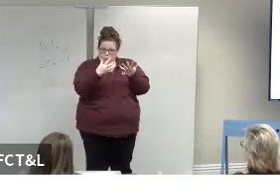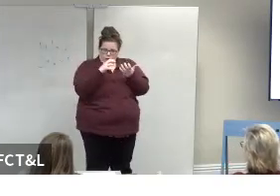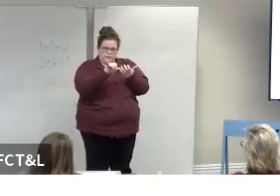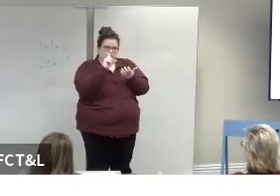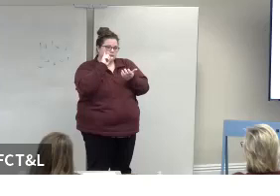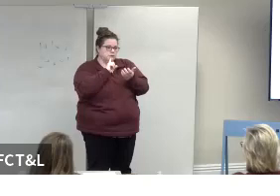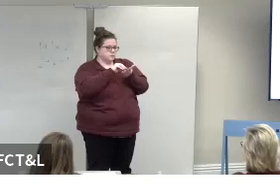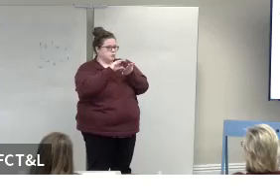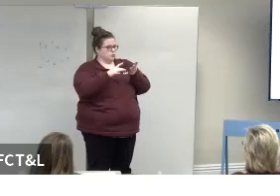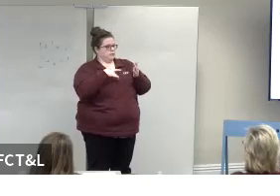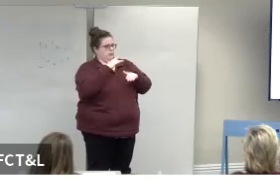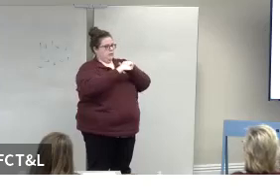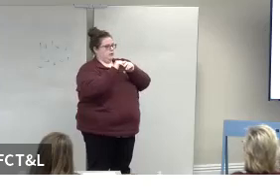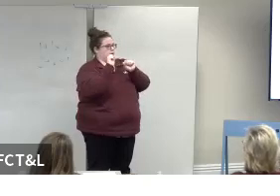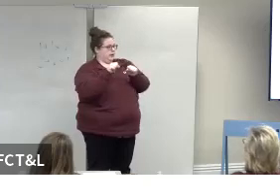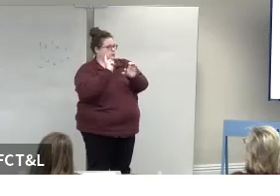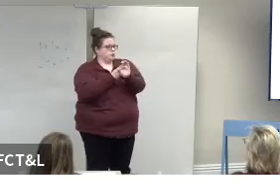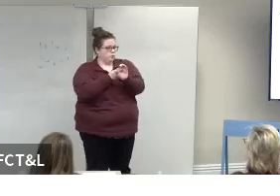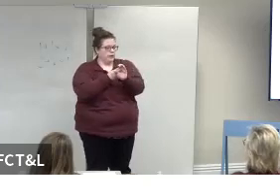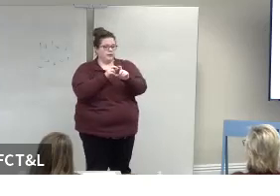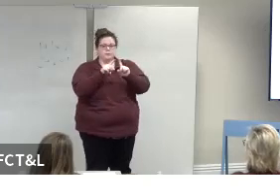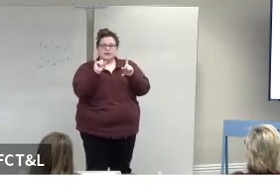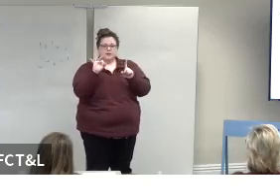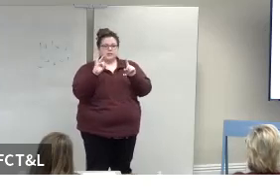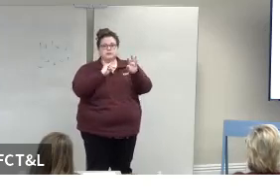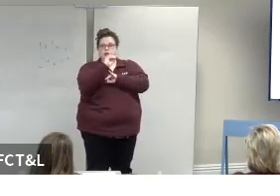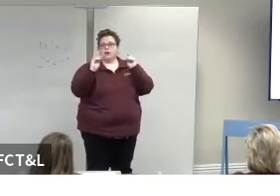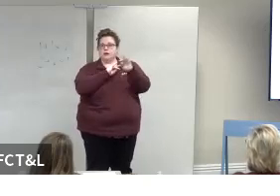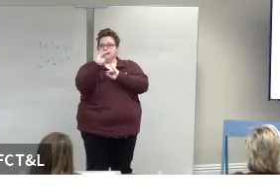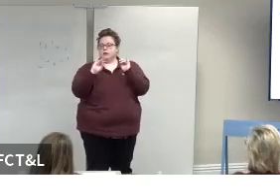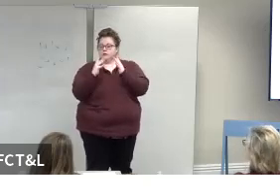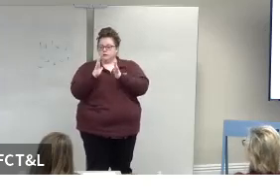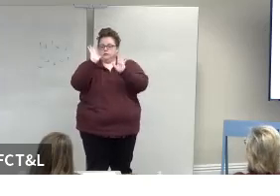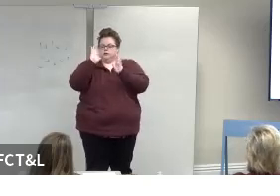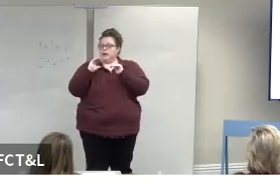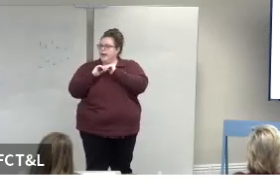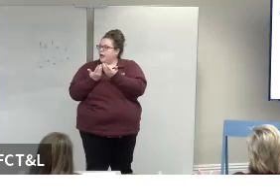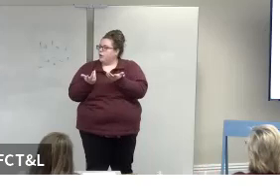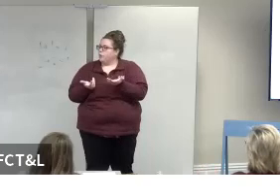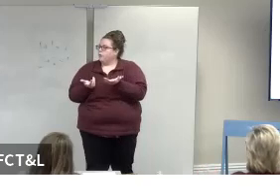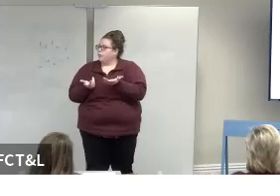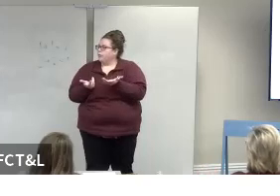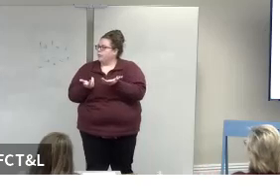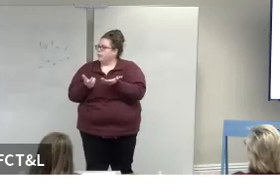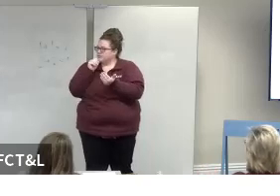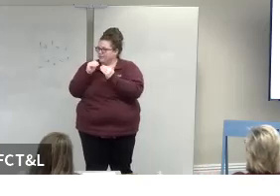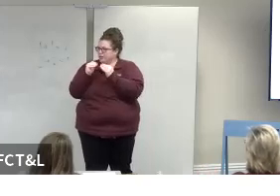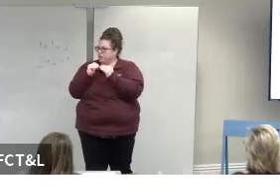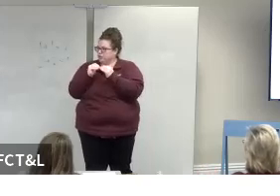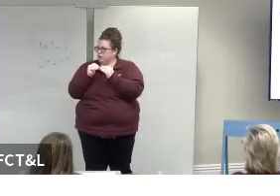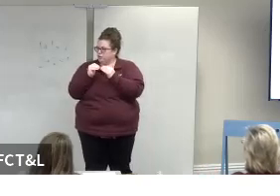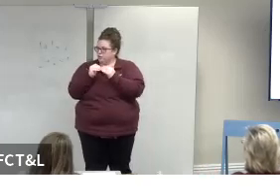raise their hands visually. So they feel comfortable in your class. If everything's just going crazy and there's